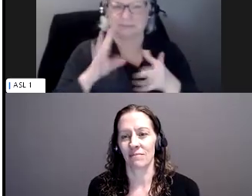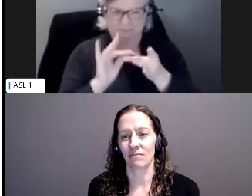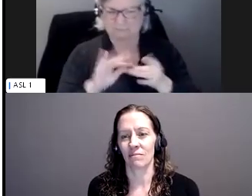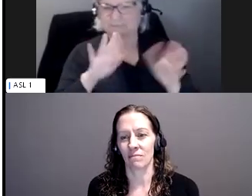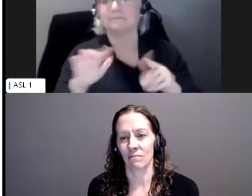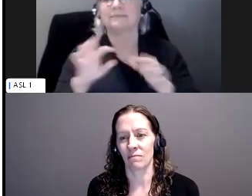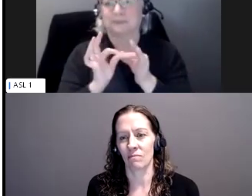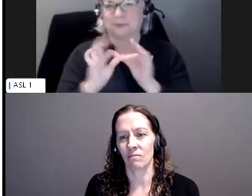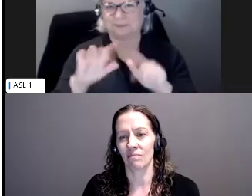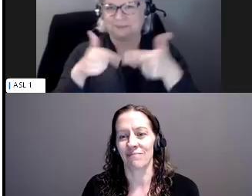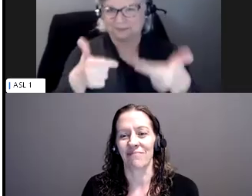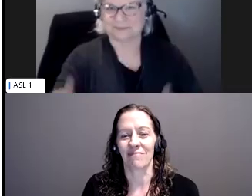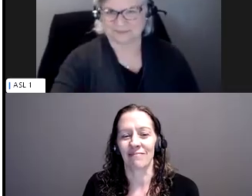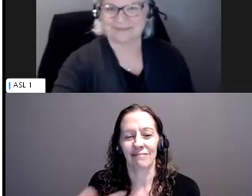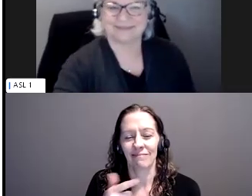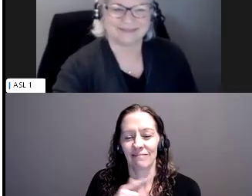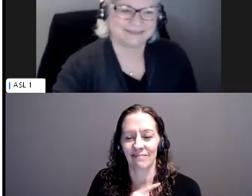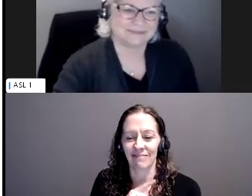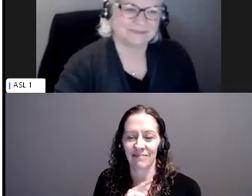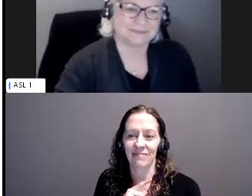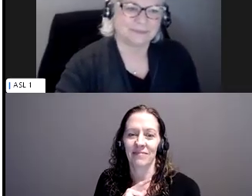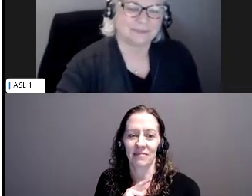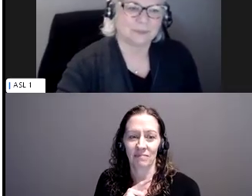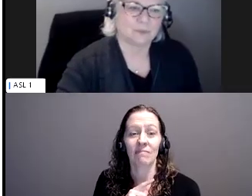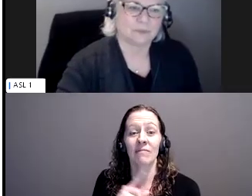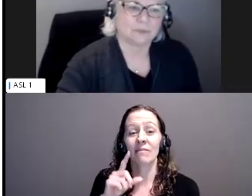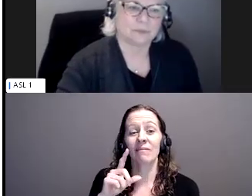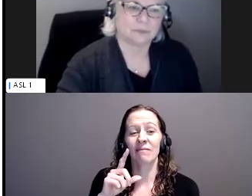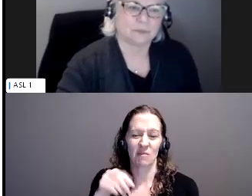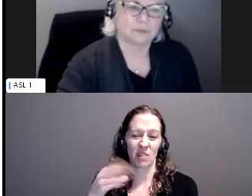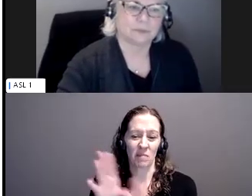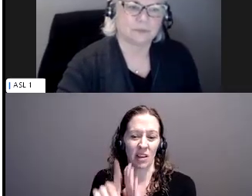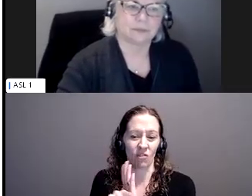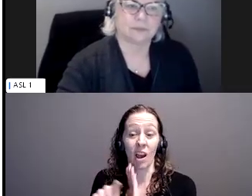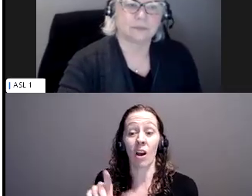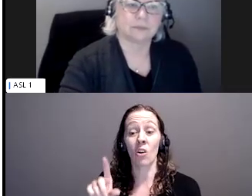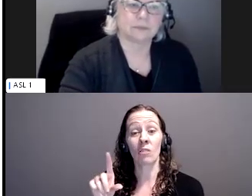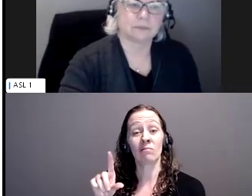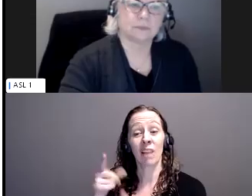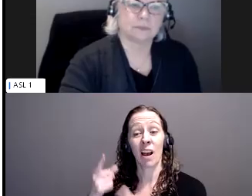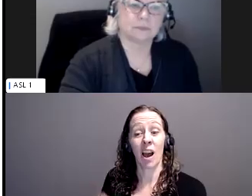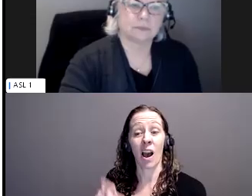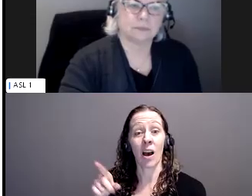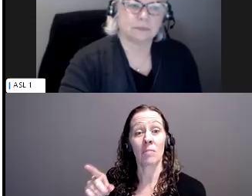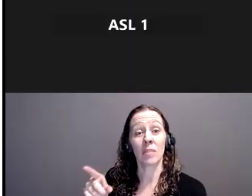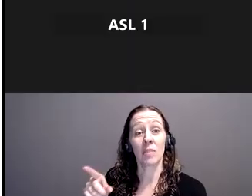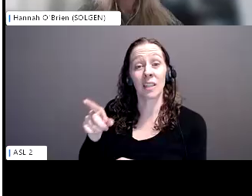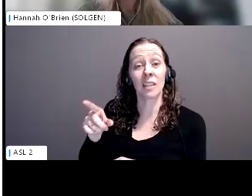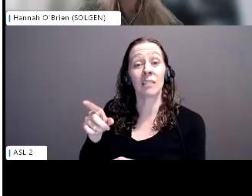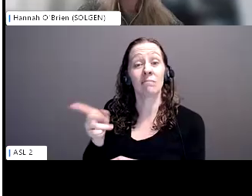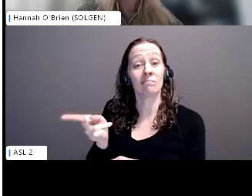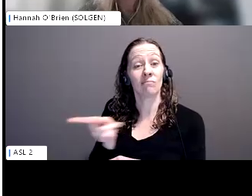for 20 years, the Ryans had spent 6 months of the year living in Texas and 6 months of the year living in